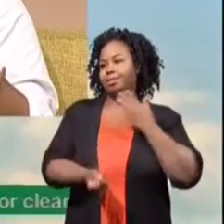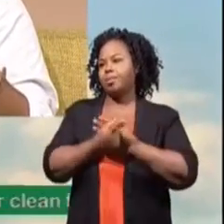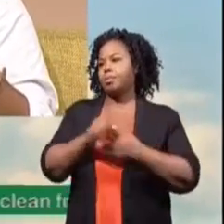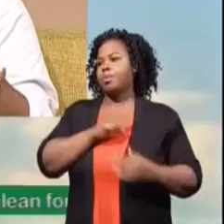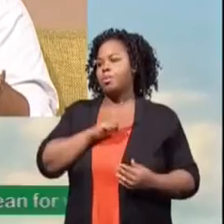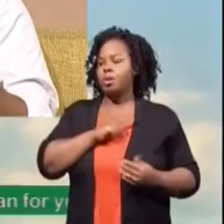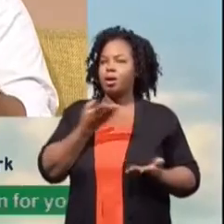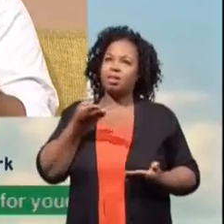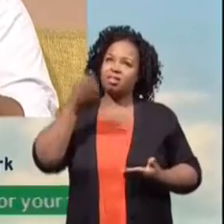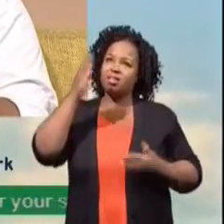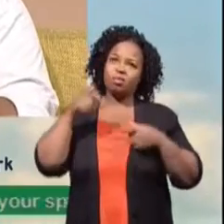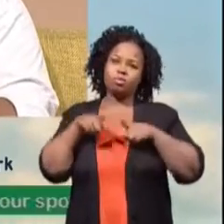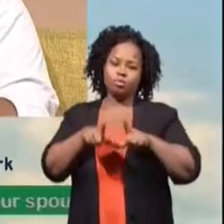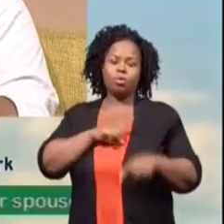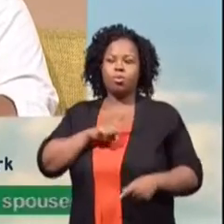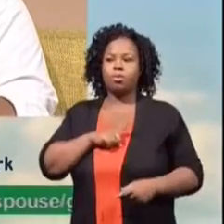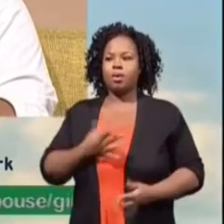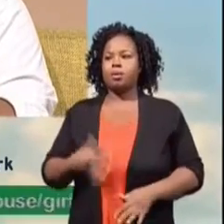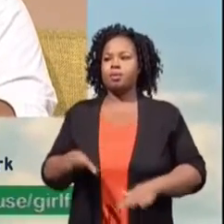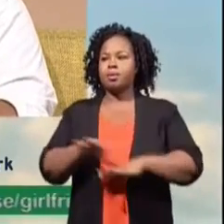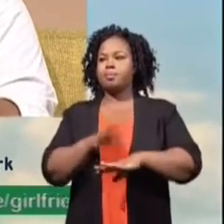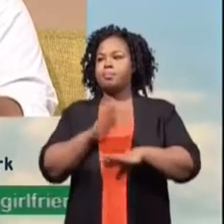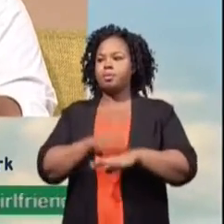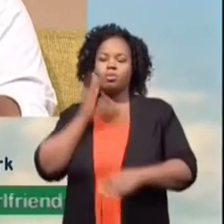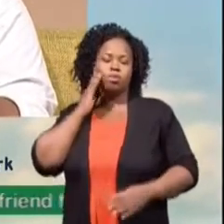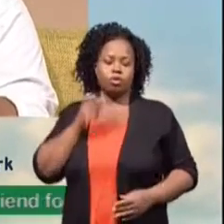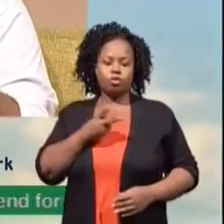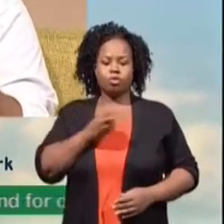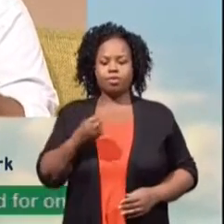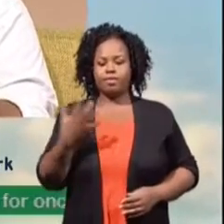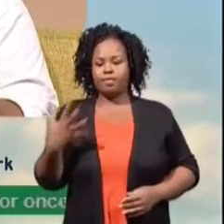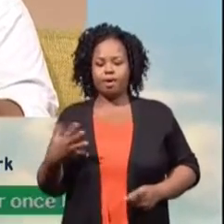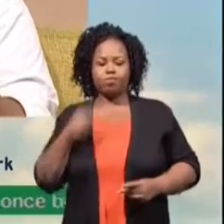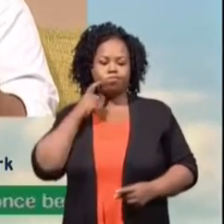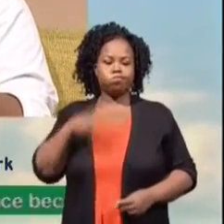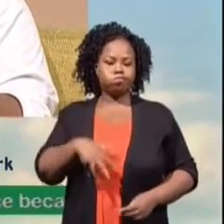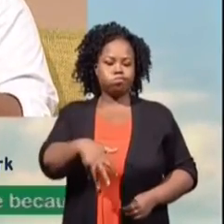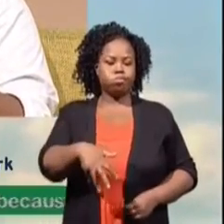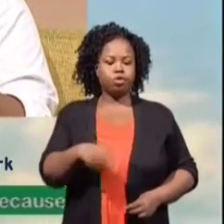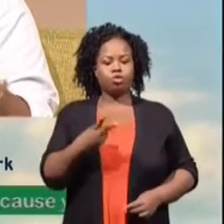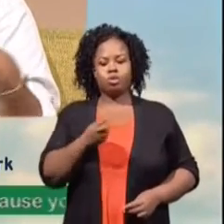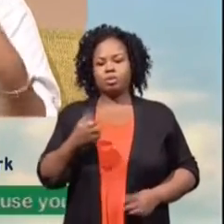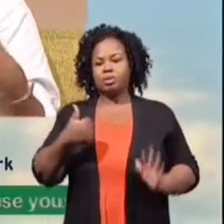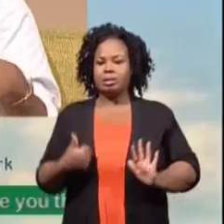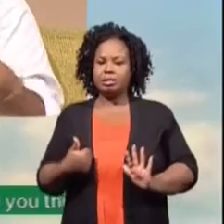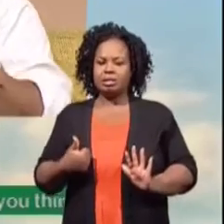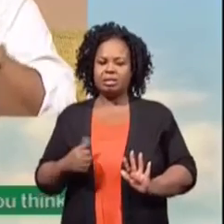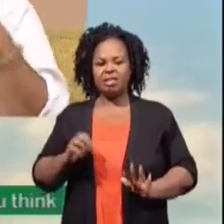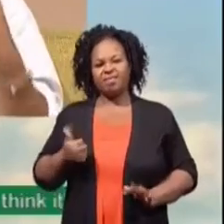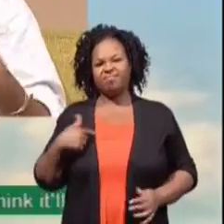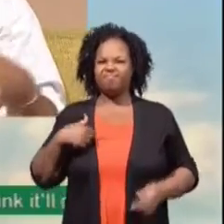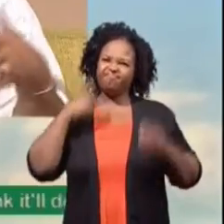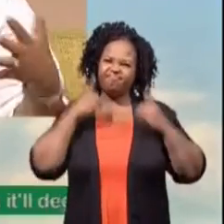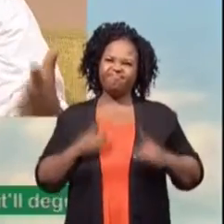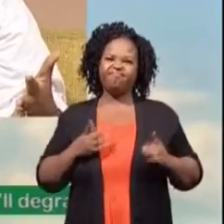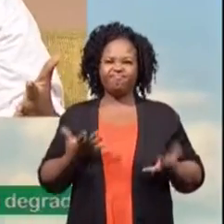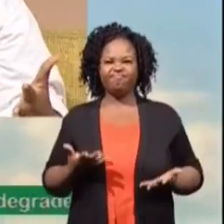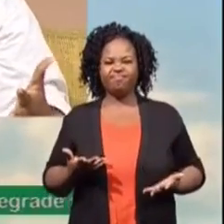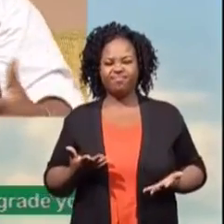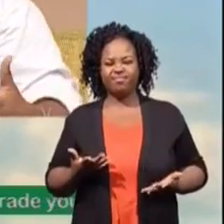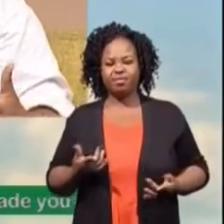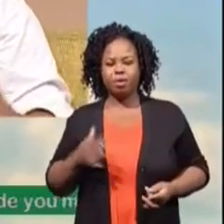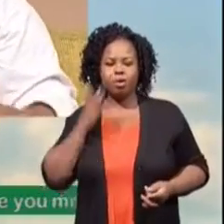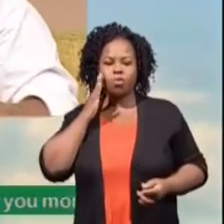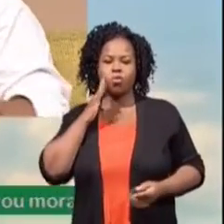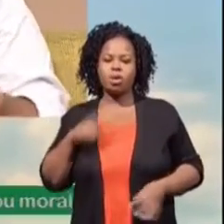room because I got married 2005, got pregnant 2006, and then I decided I wanted to find out how to get pregnant,